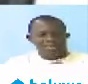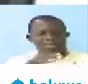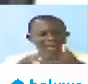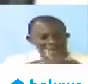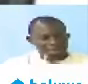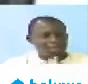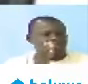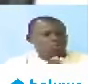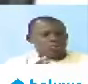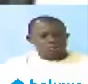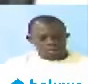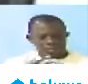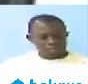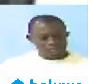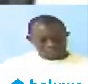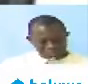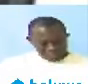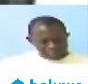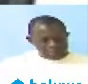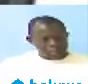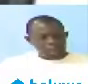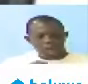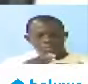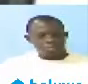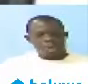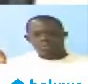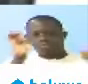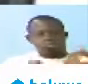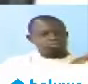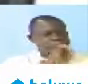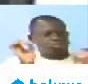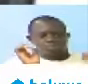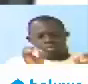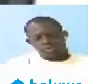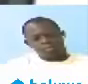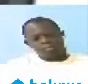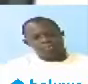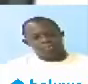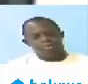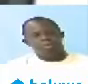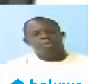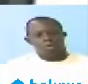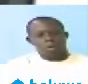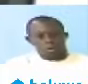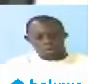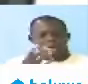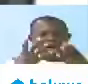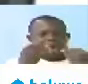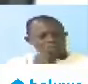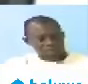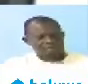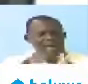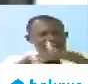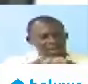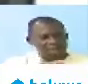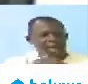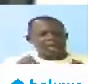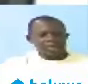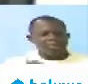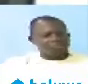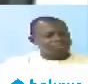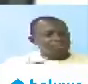to board, and we were not even searched. No, don't do that or now in some Algeria. This is how we boarded the plane, and we